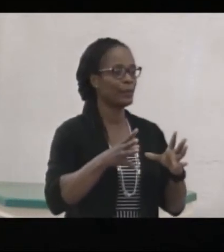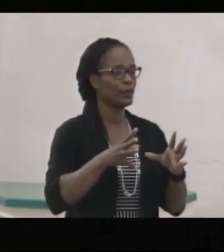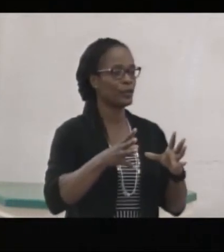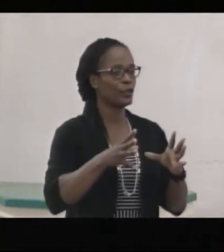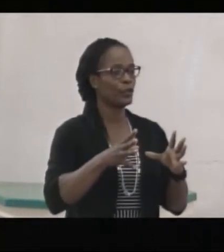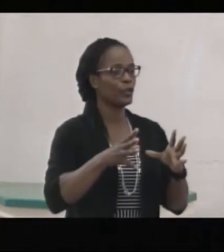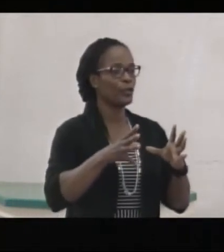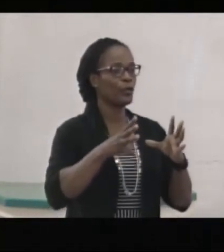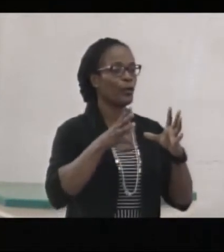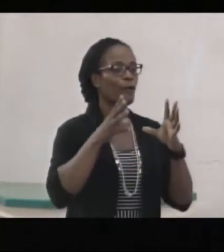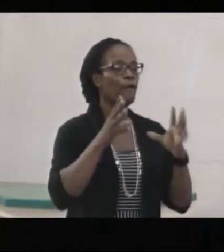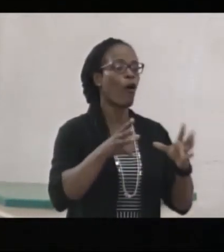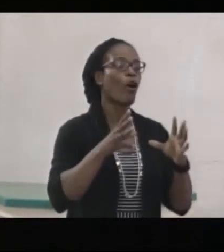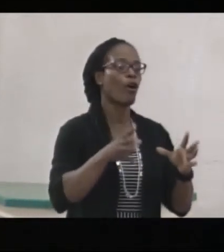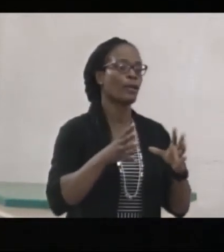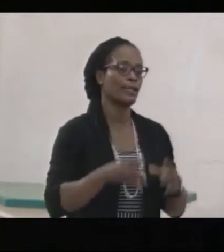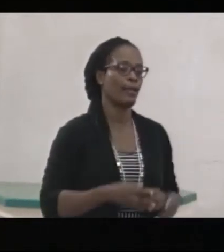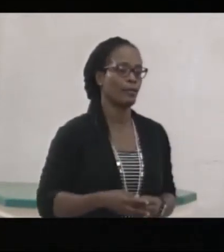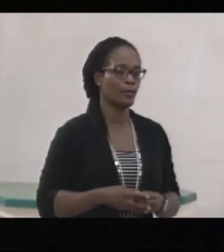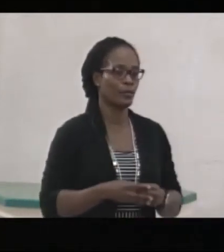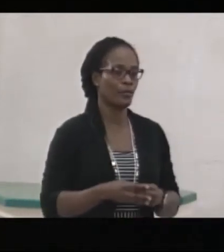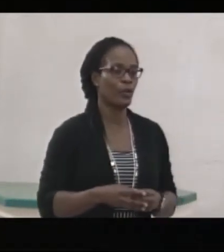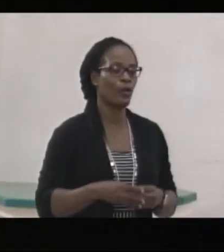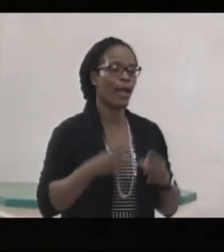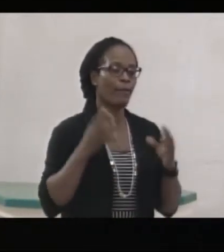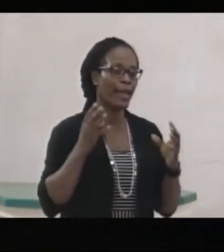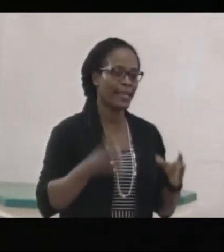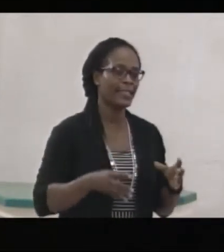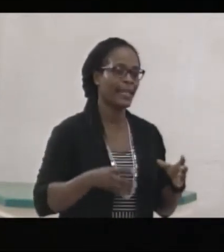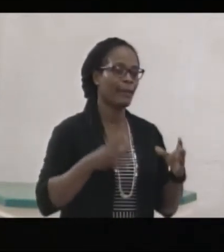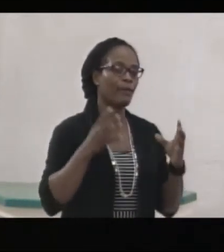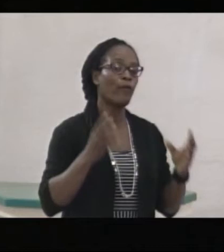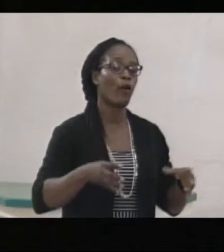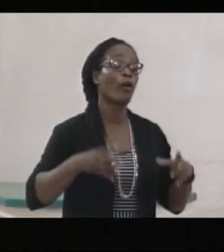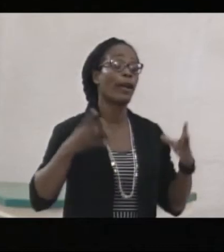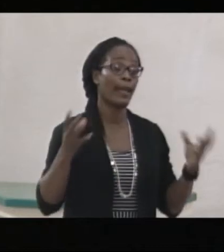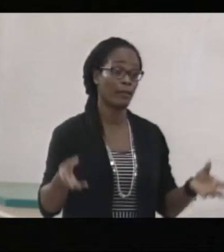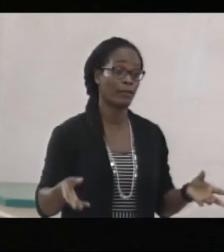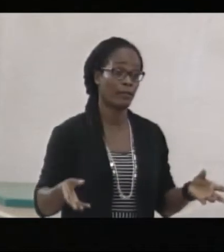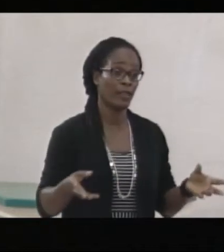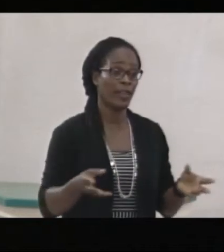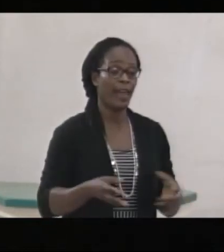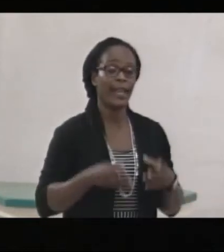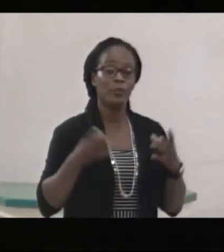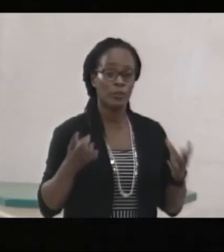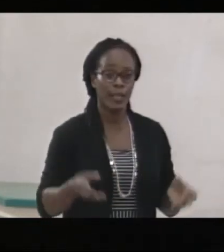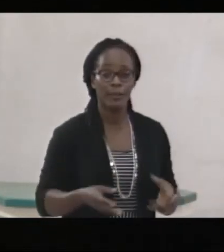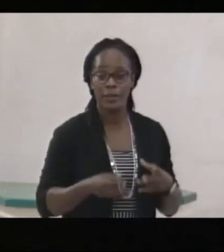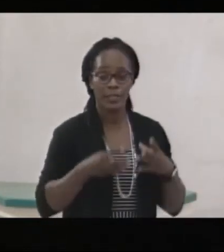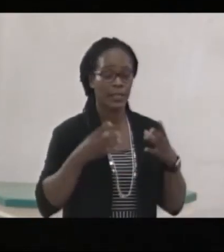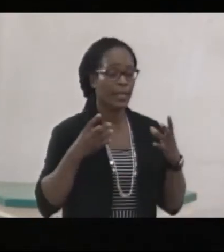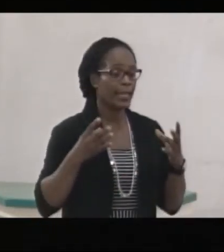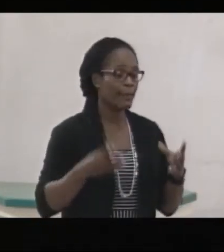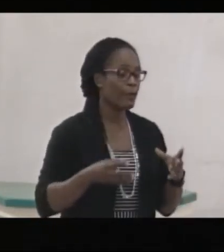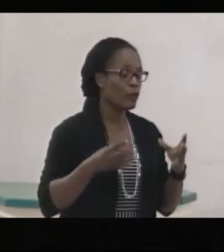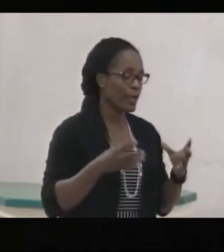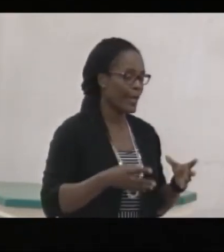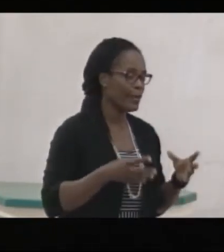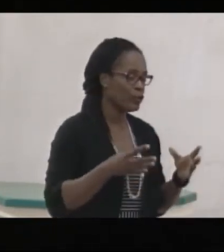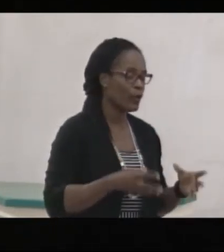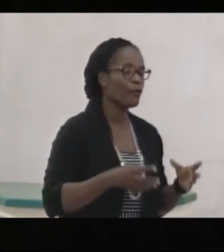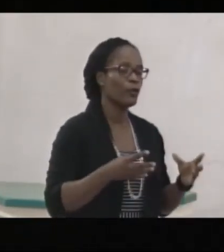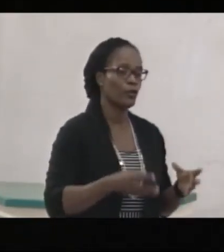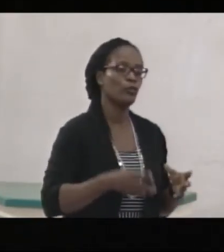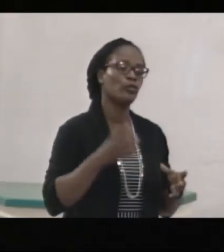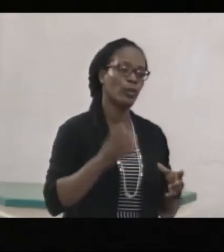time for ourselves. We don't have any time for our health. I usually tell persons, even if you